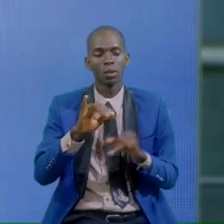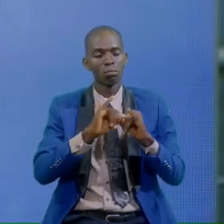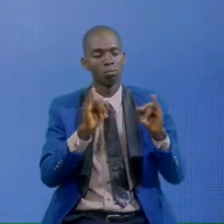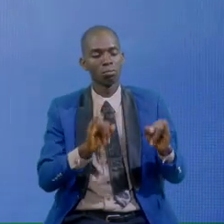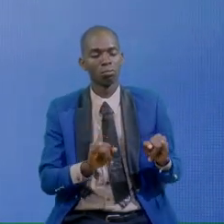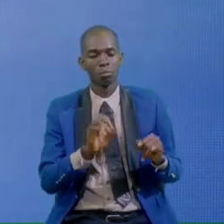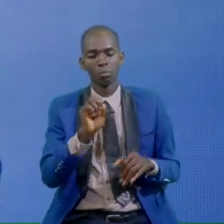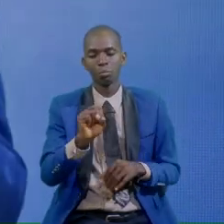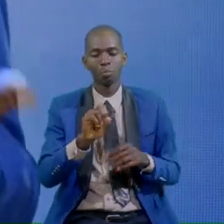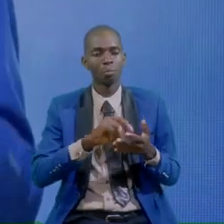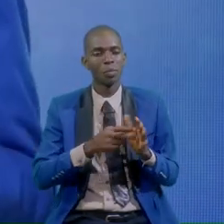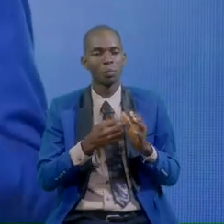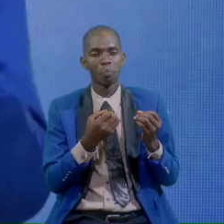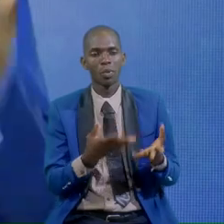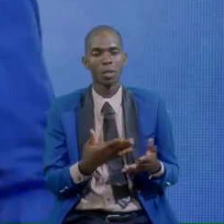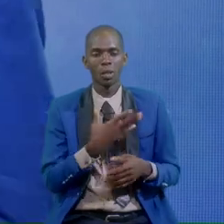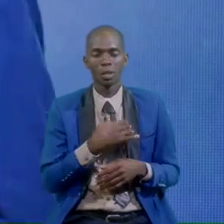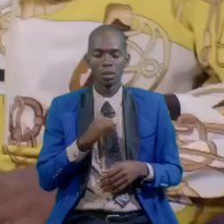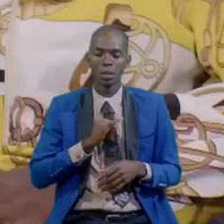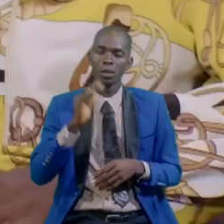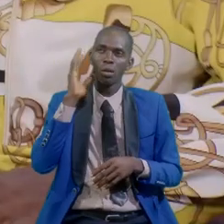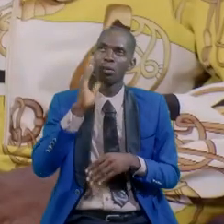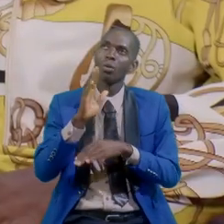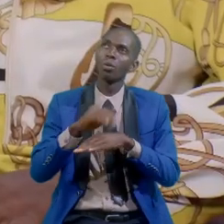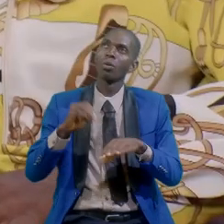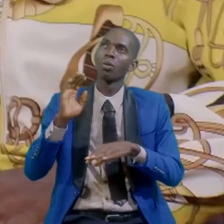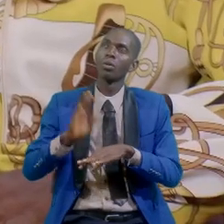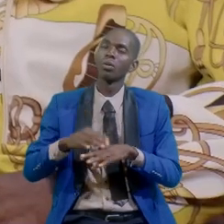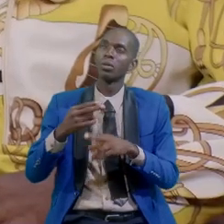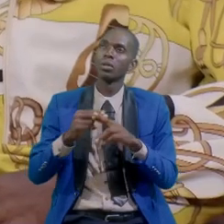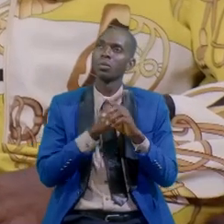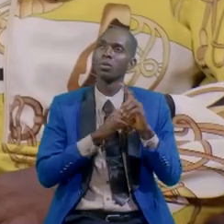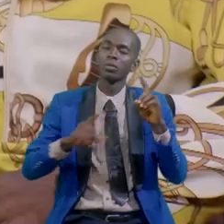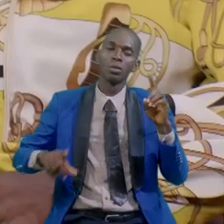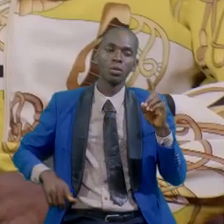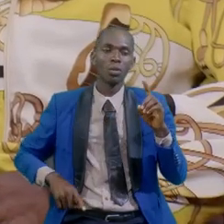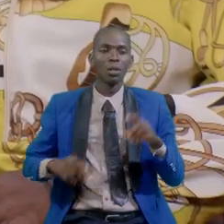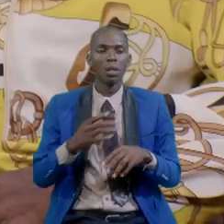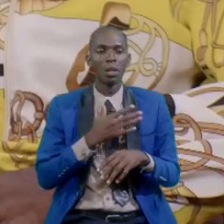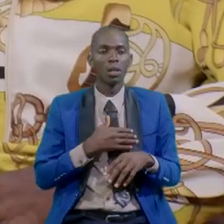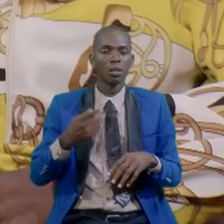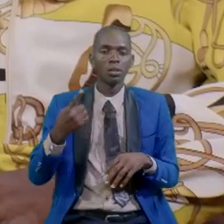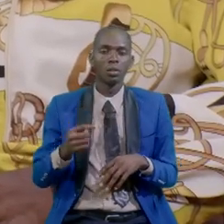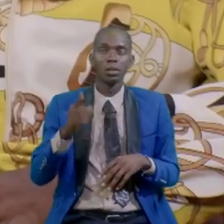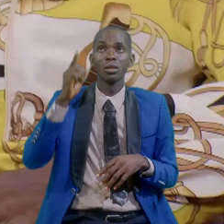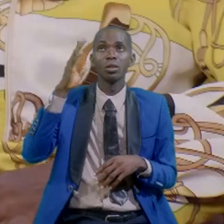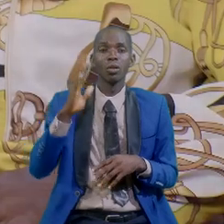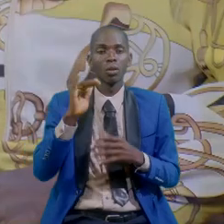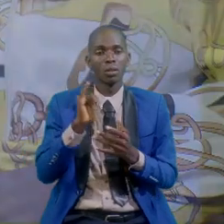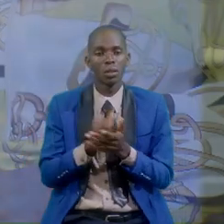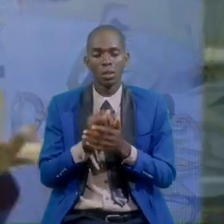will call on the name of the Lord, and the God that answereth by